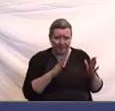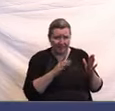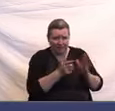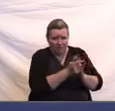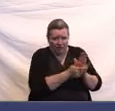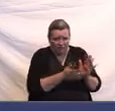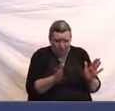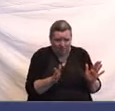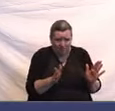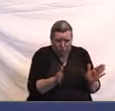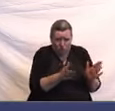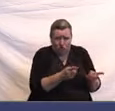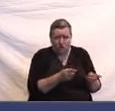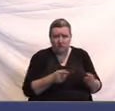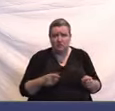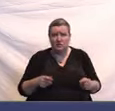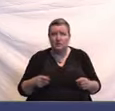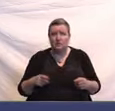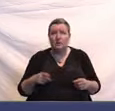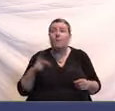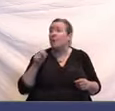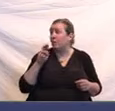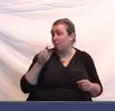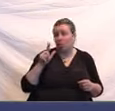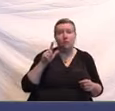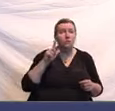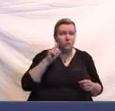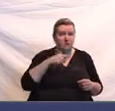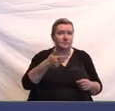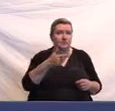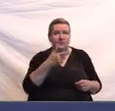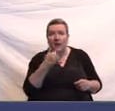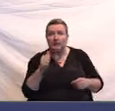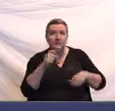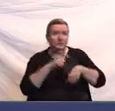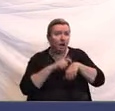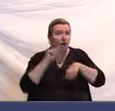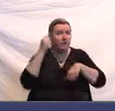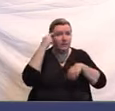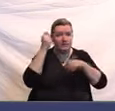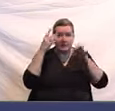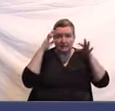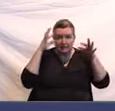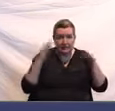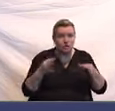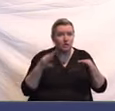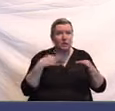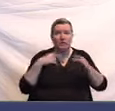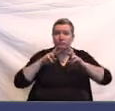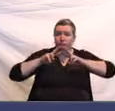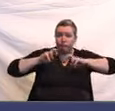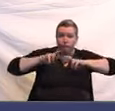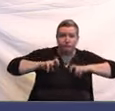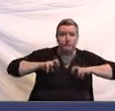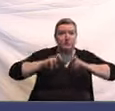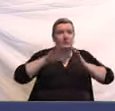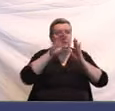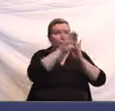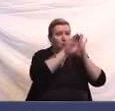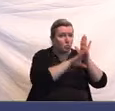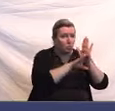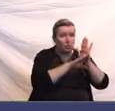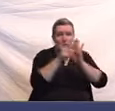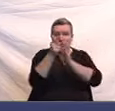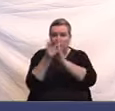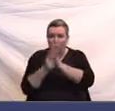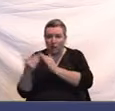Whenever the governor makes decisions, we analyze the legal and constitutional implications. Every single one of the governor's COVID orders that has been challenged has been upheld